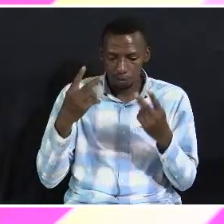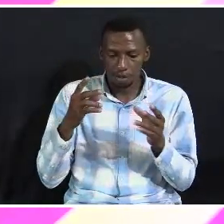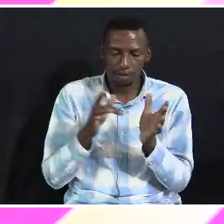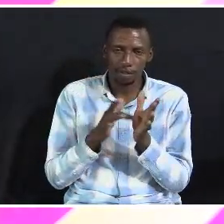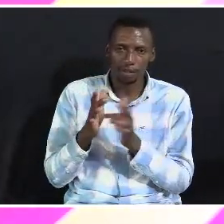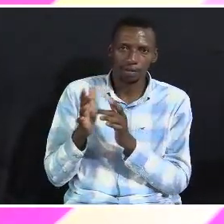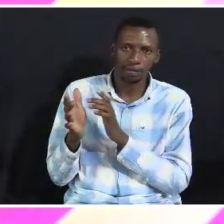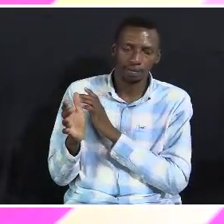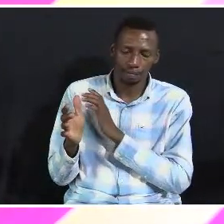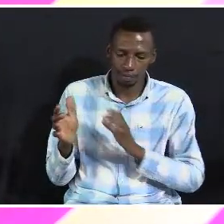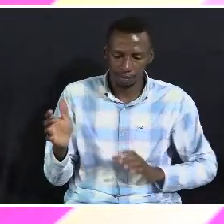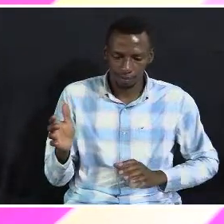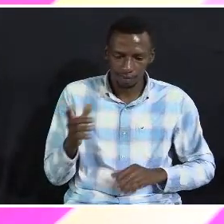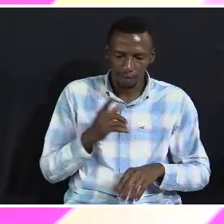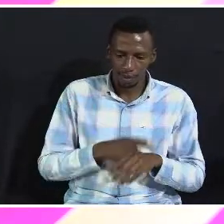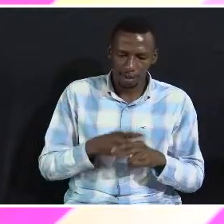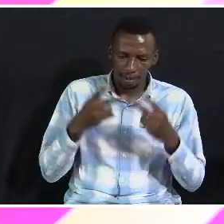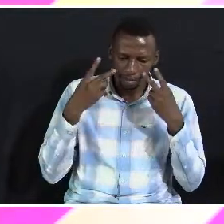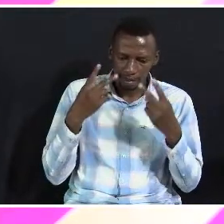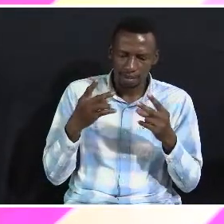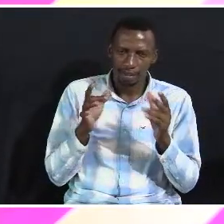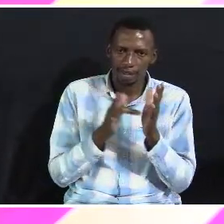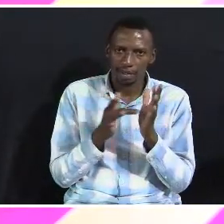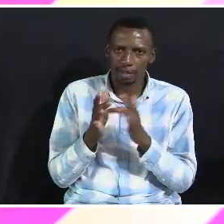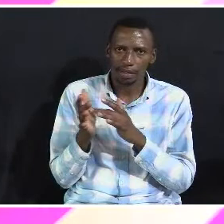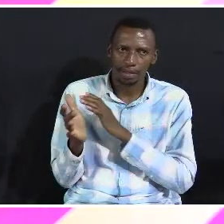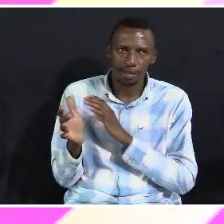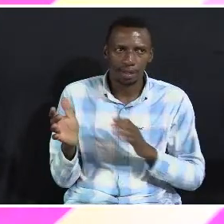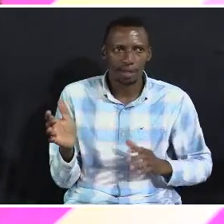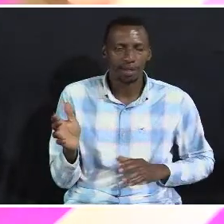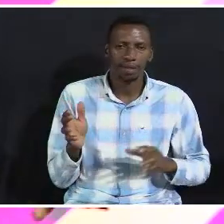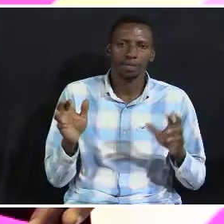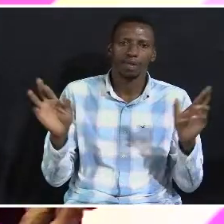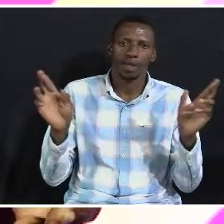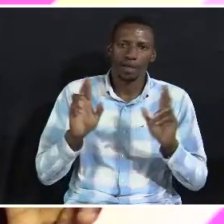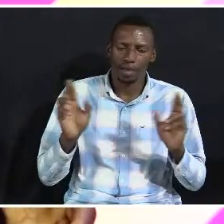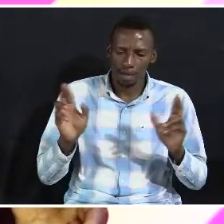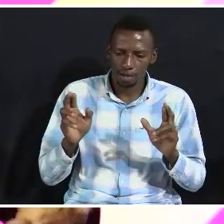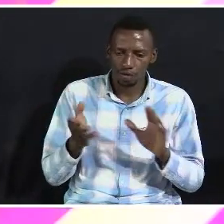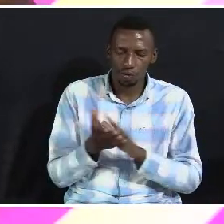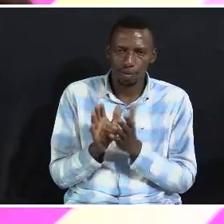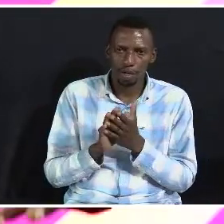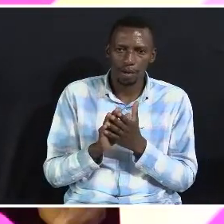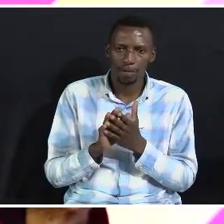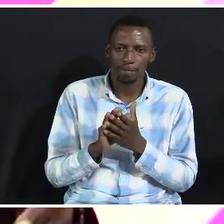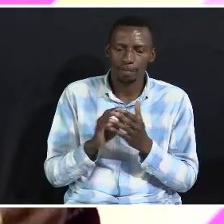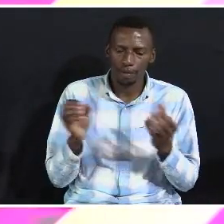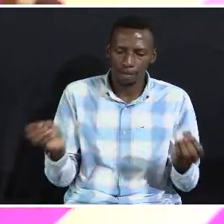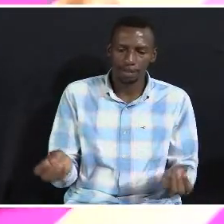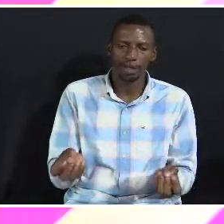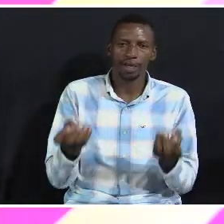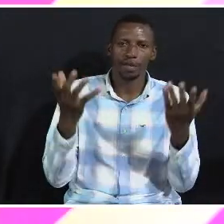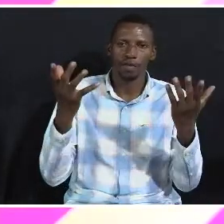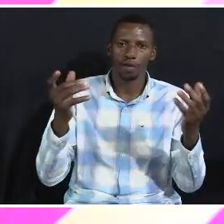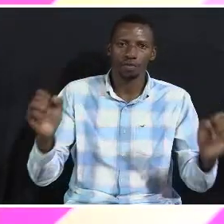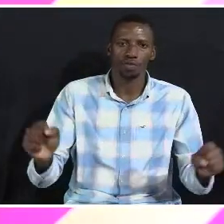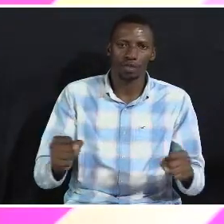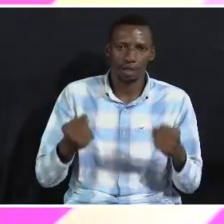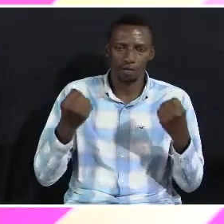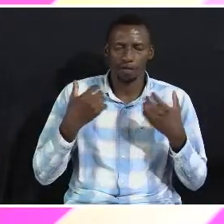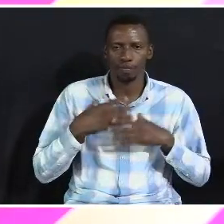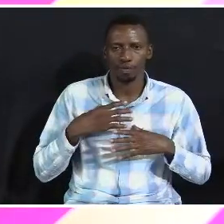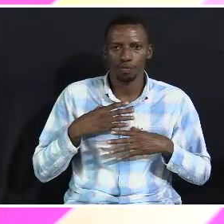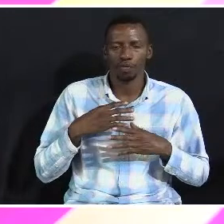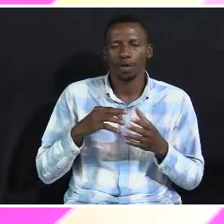Christ, when he saw that Jesus Christ is going to give a sacrifice to redeem man in another way, God